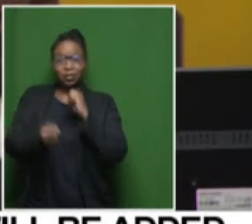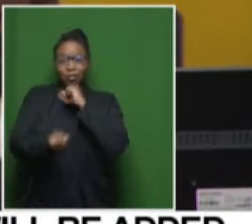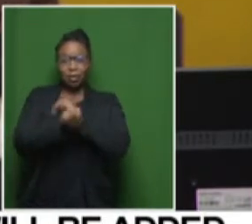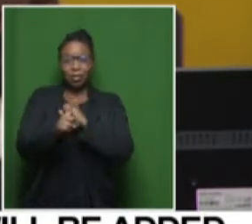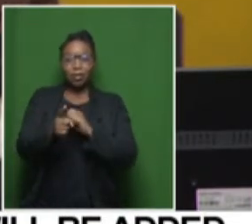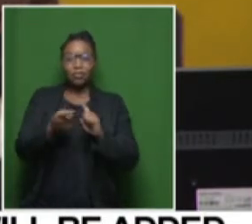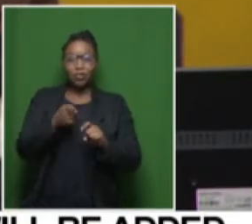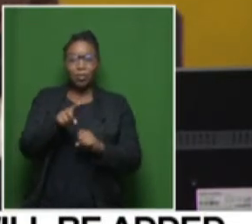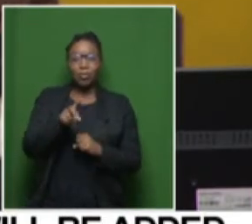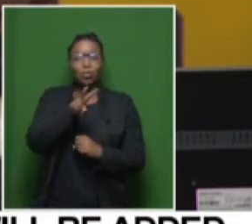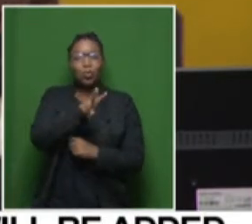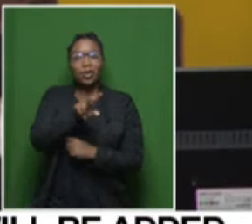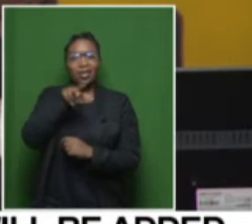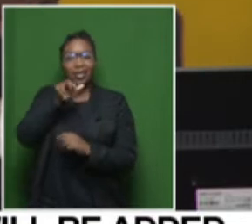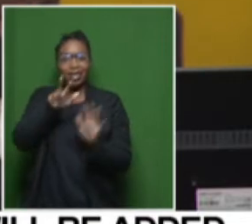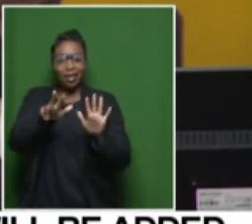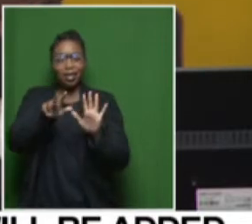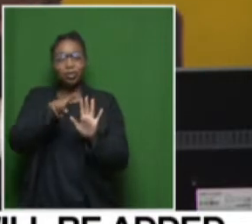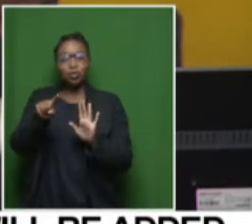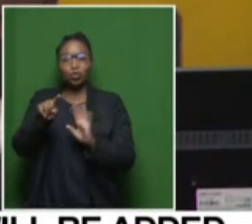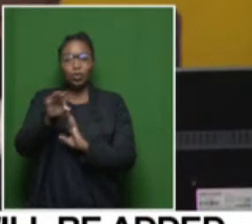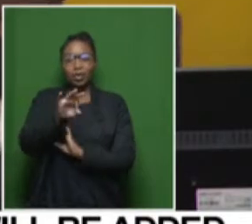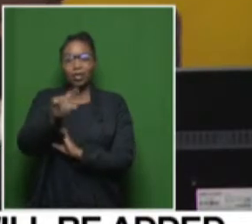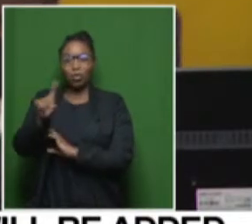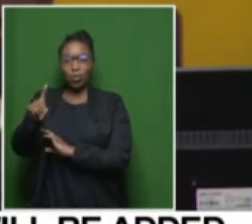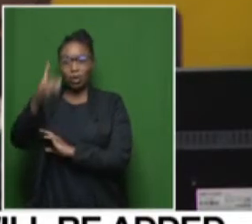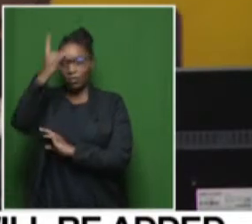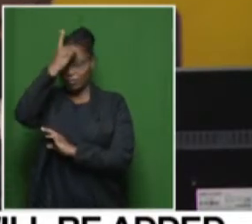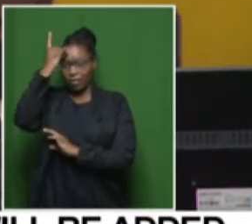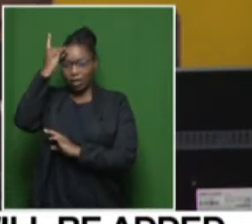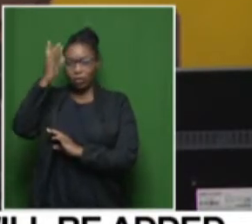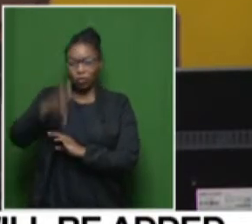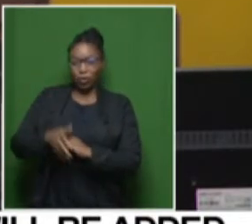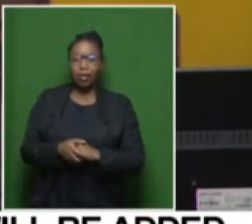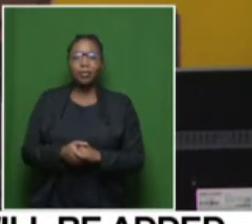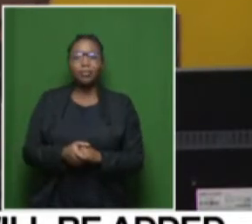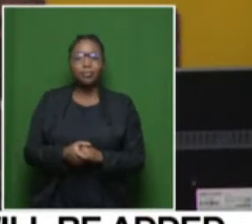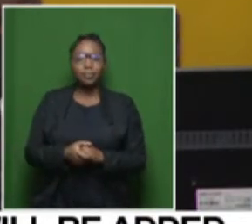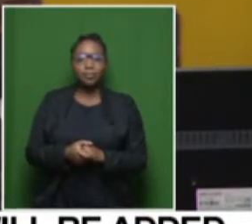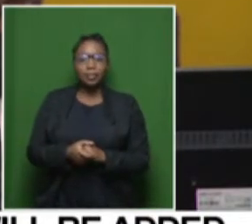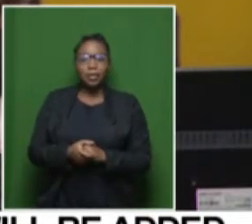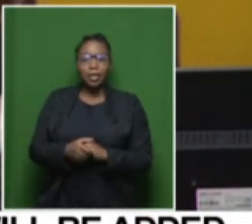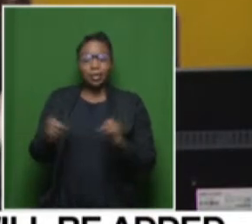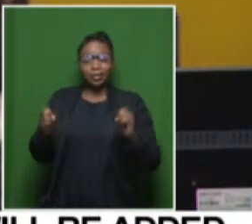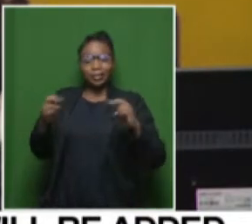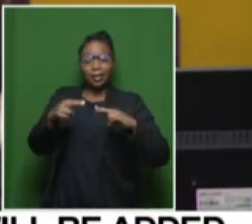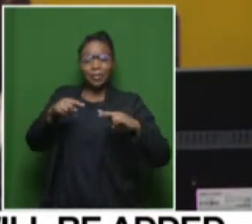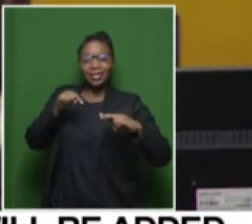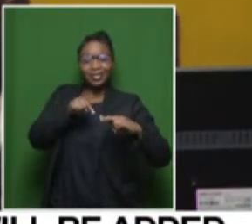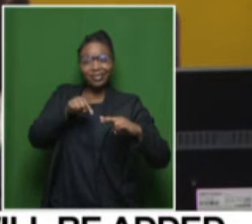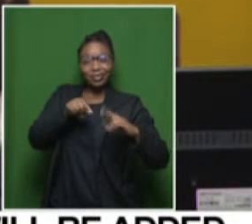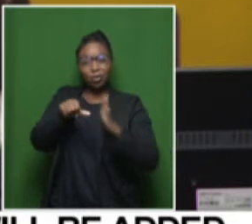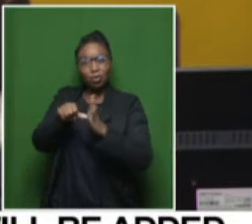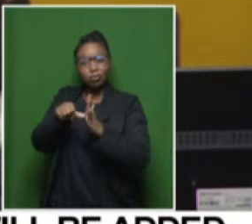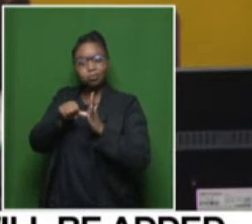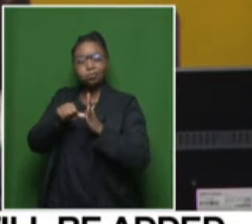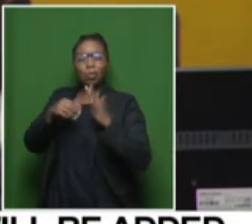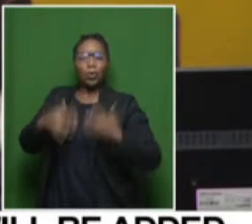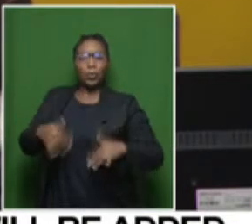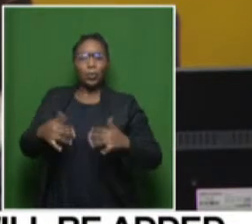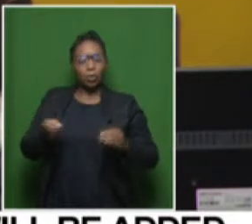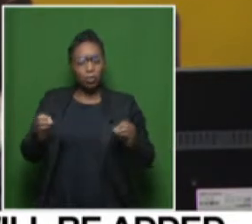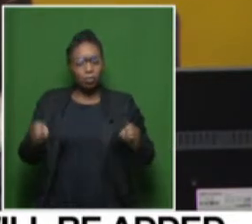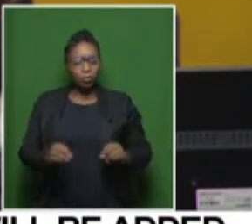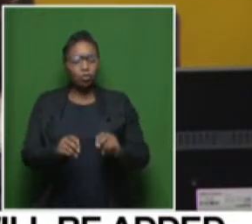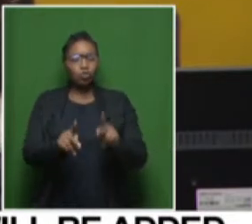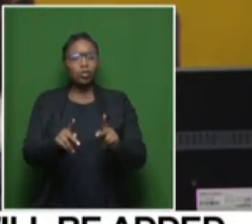the 28th to the 31st of March. This summit is an important opportunity for stakeholders to engage